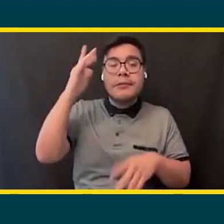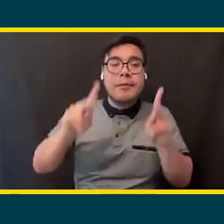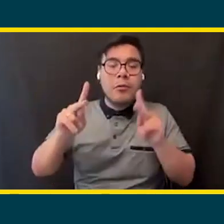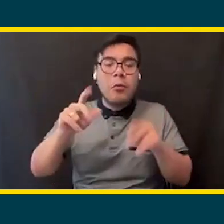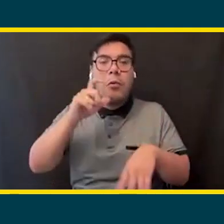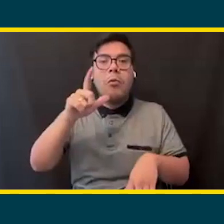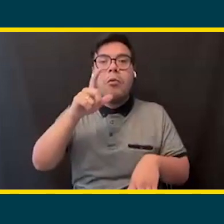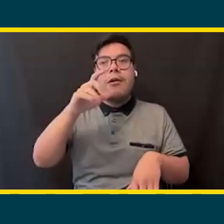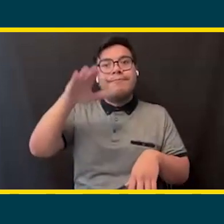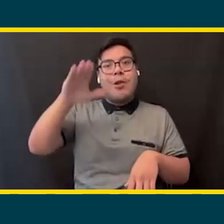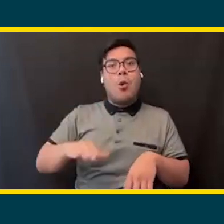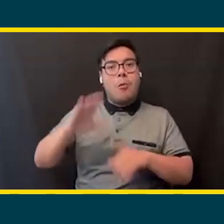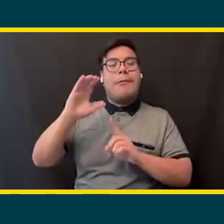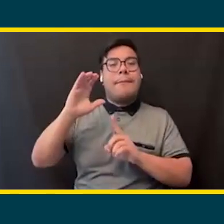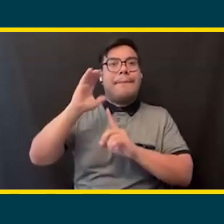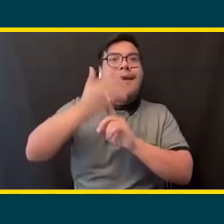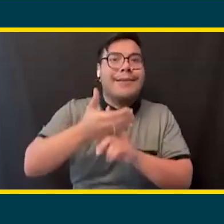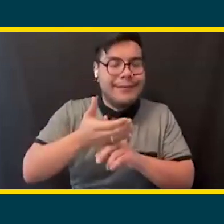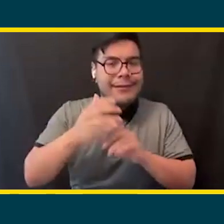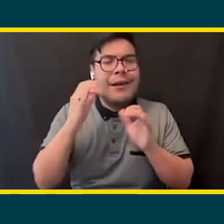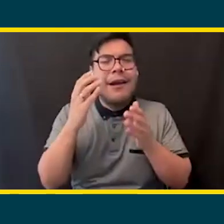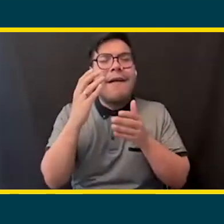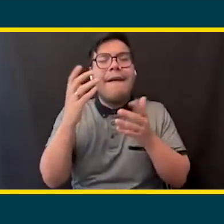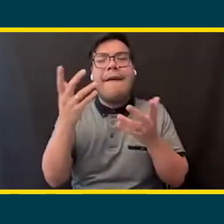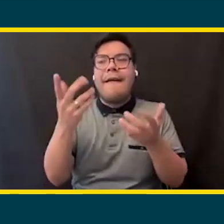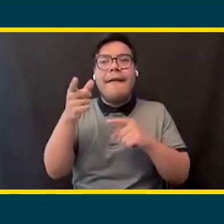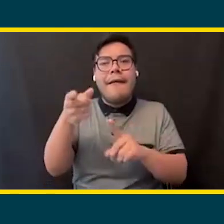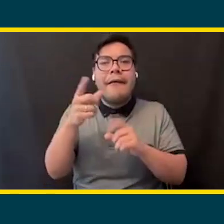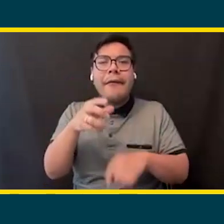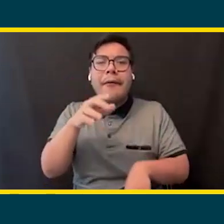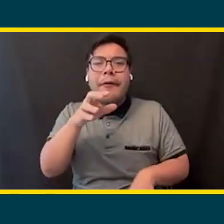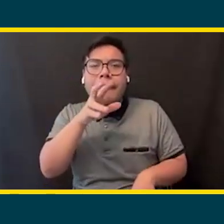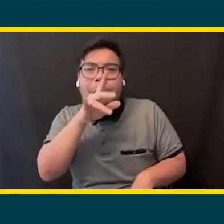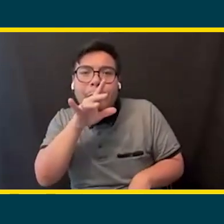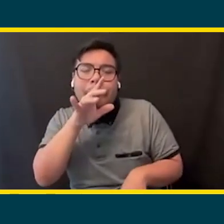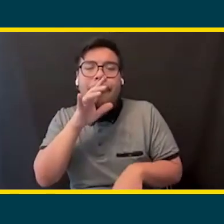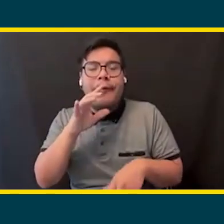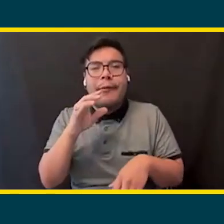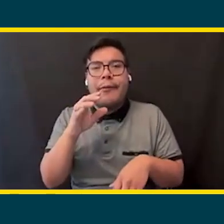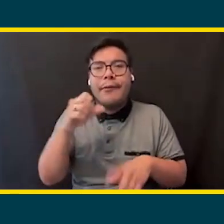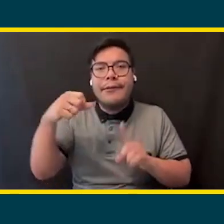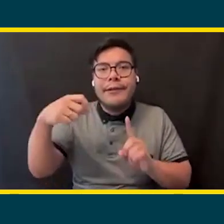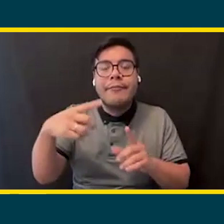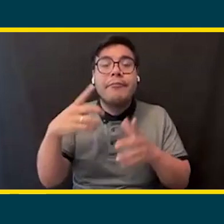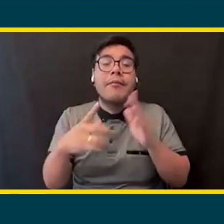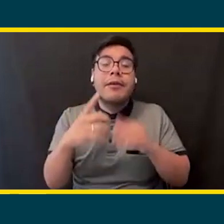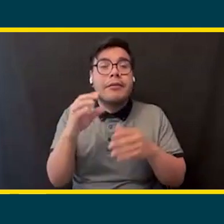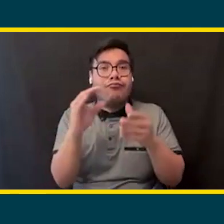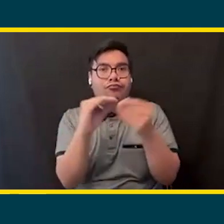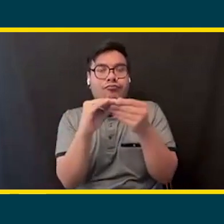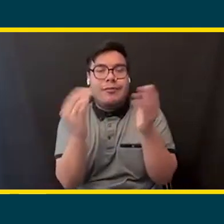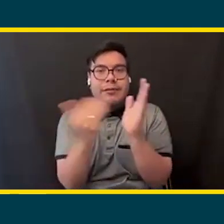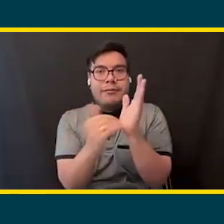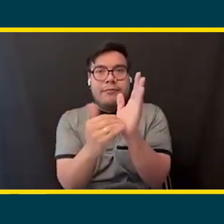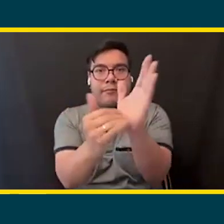vocal stims too. That's pretty common. So it might even be like a repetitive phrase, like anything